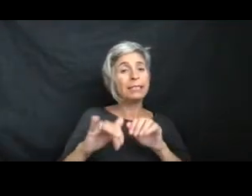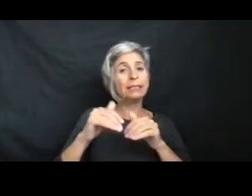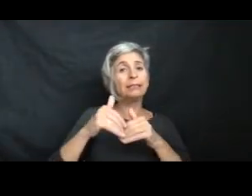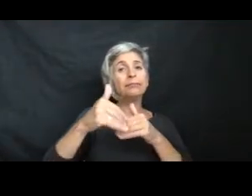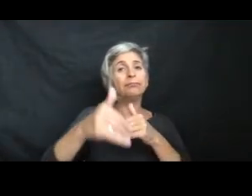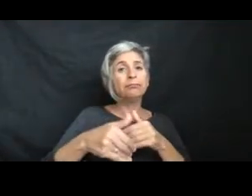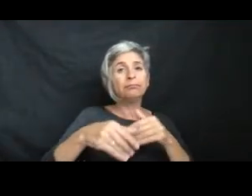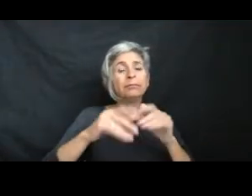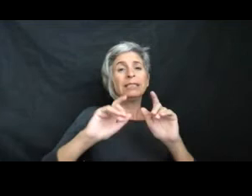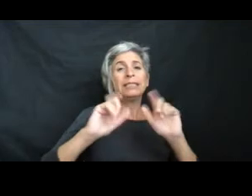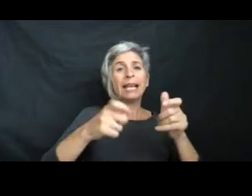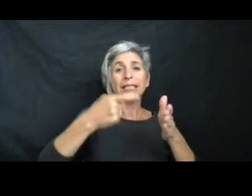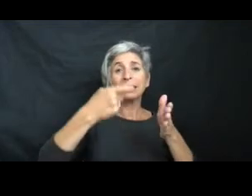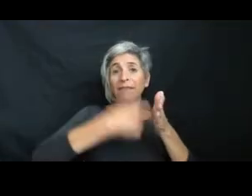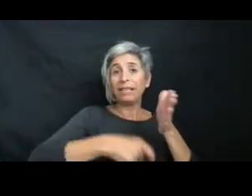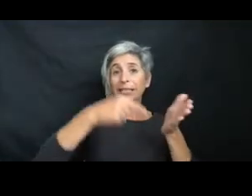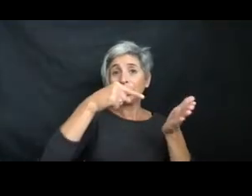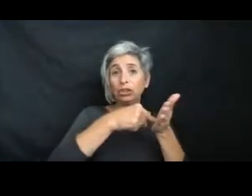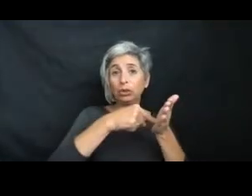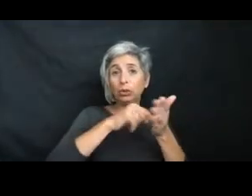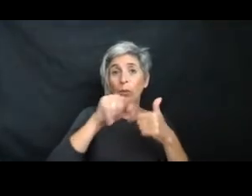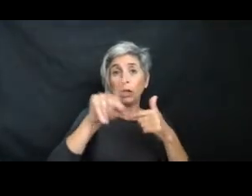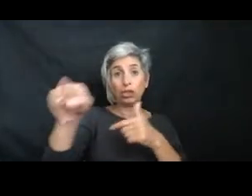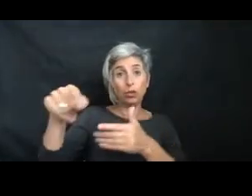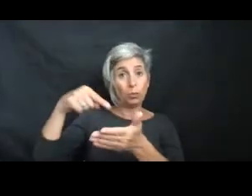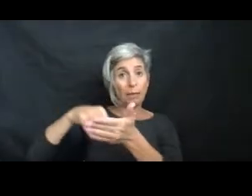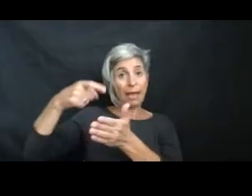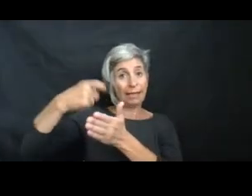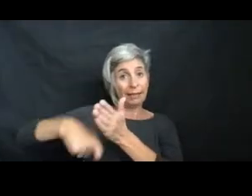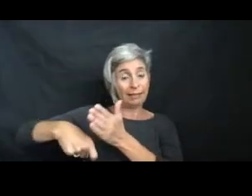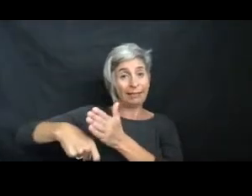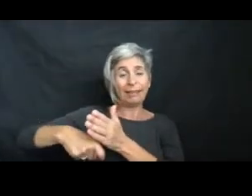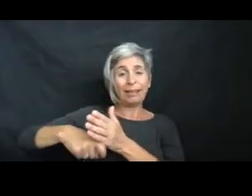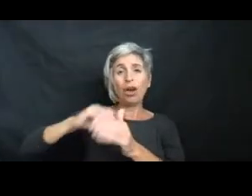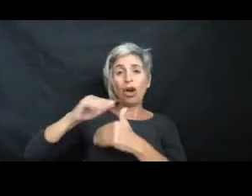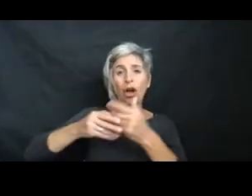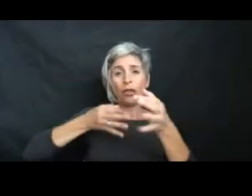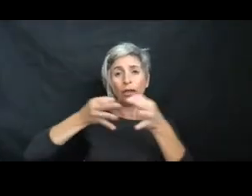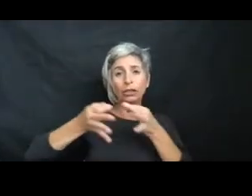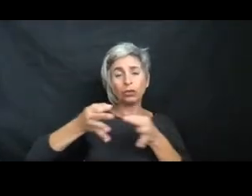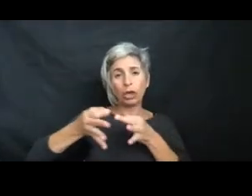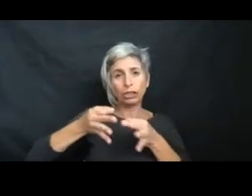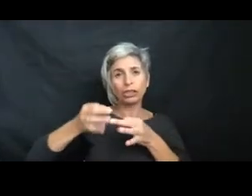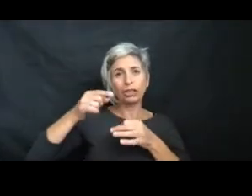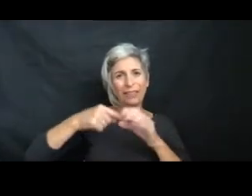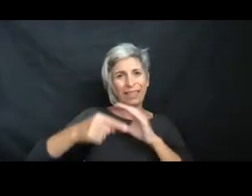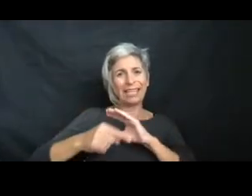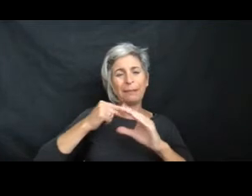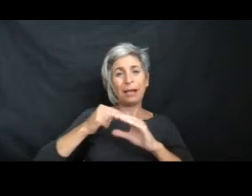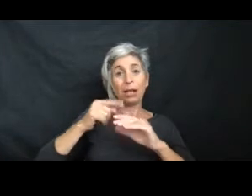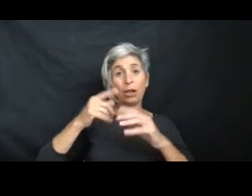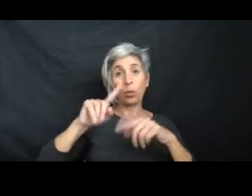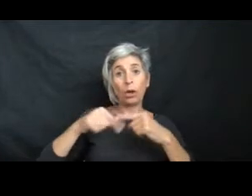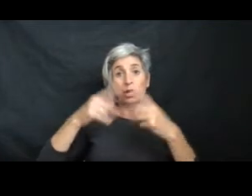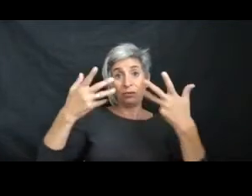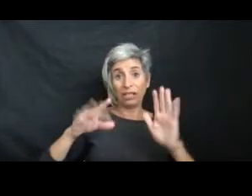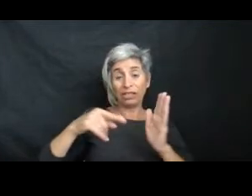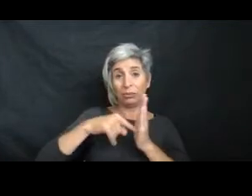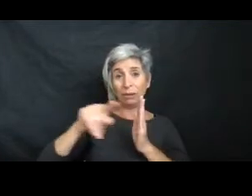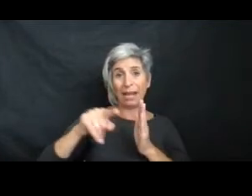the fees are due, and once the fees are paid, all those instructions are in the email. Once the fees are paid by you, we're going to